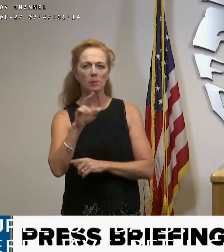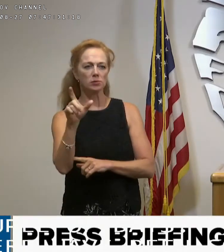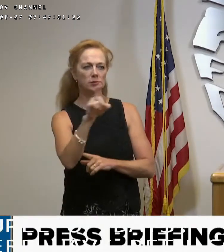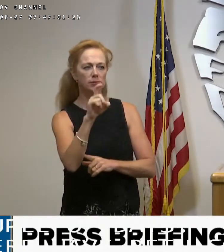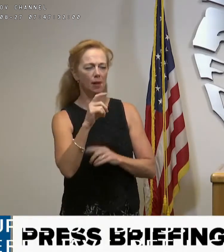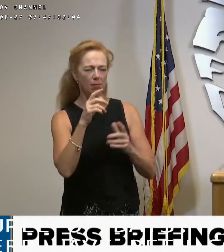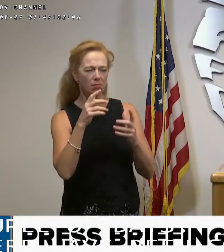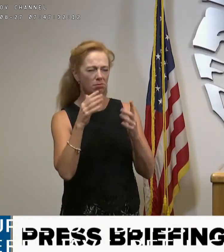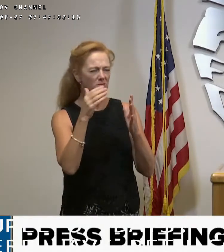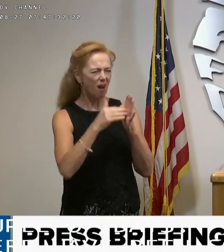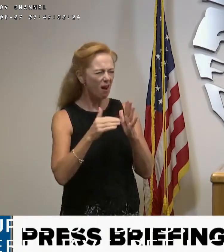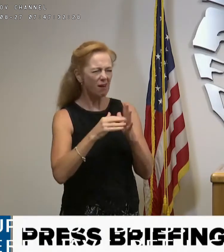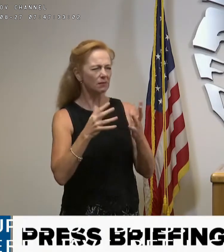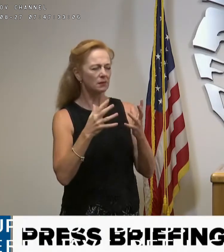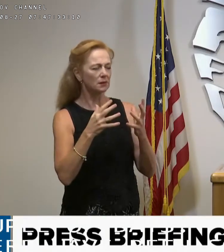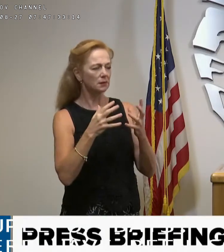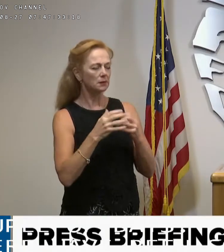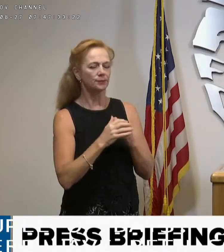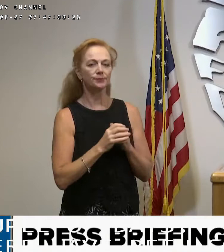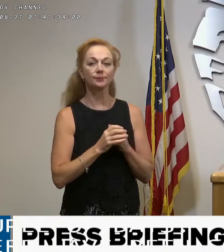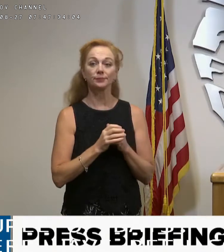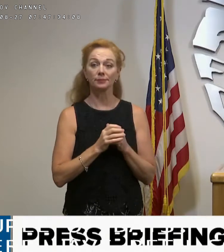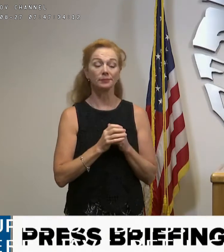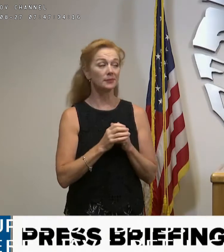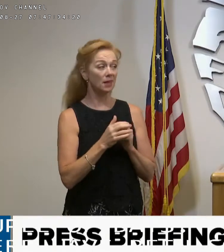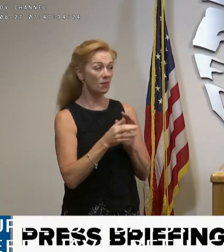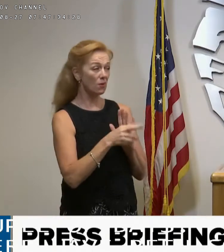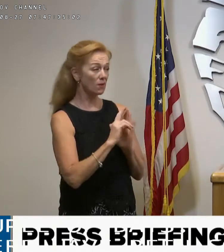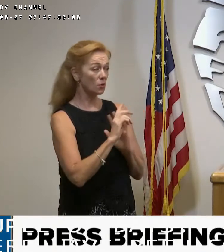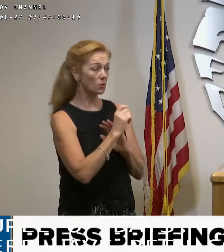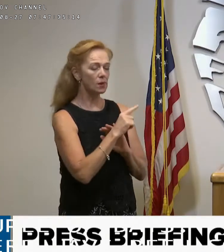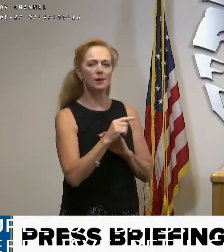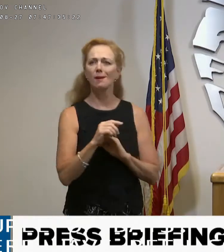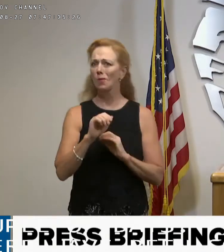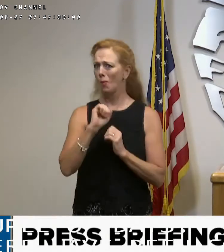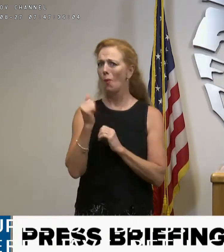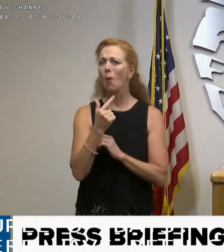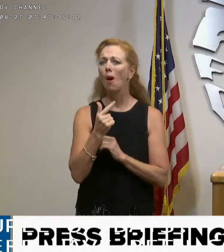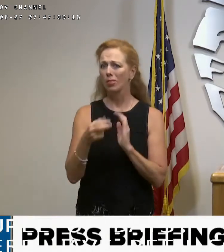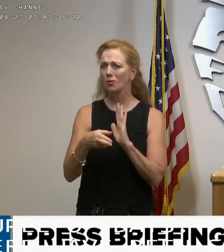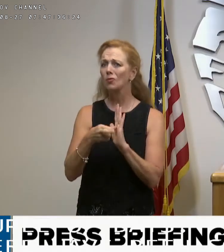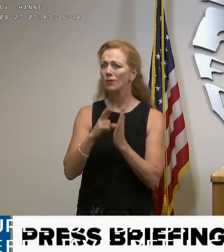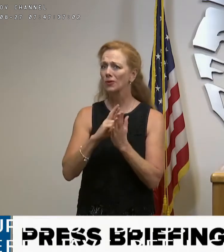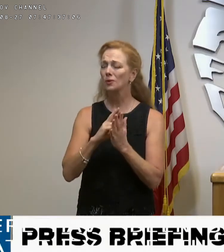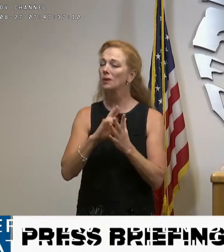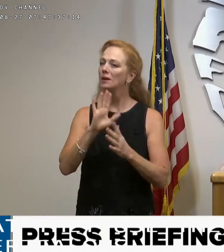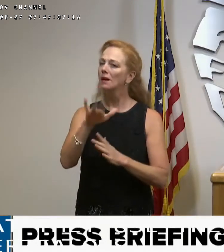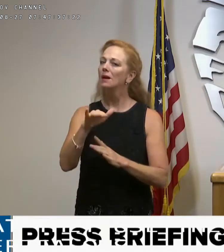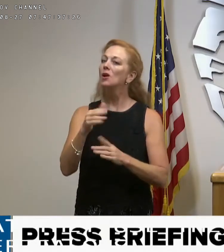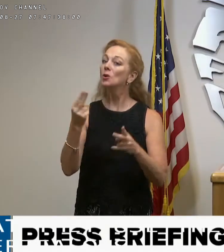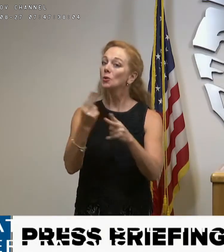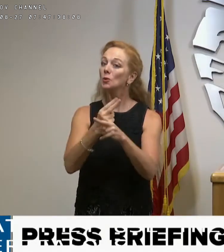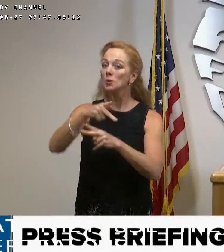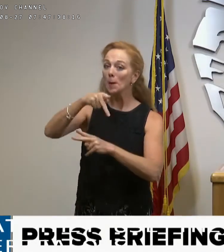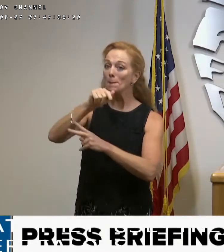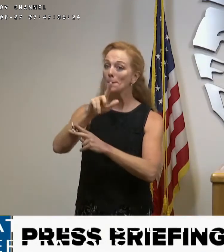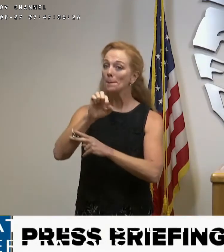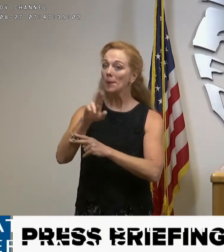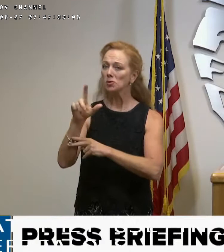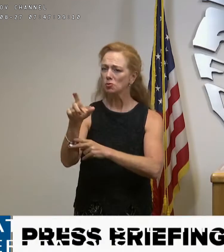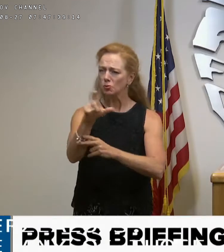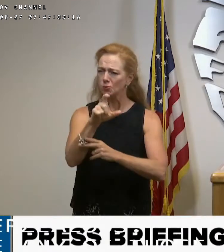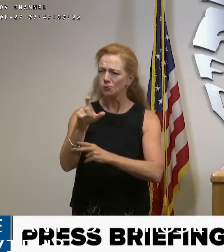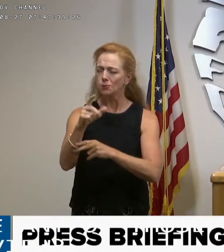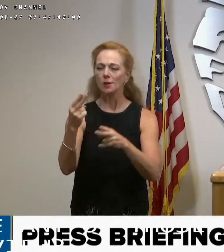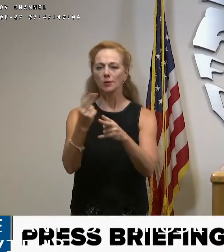Is any of those incidents under review? Yes, all of them are under review. When we use pepper spray, that is a use of force. Internal Affairs